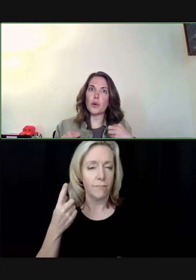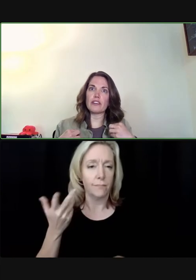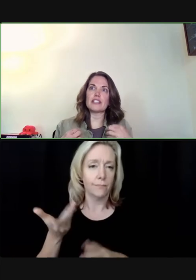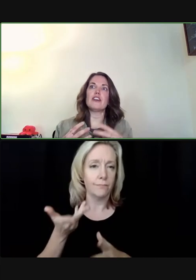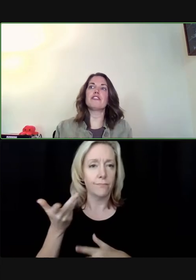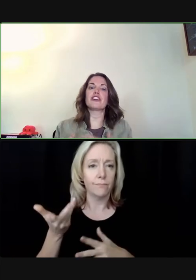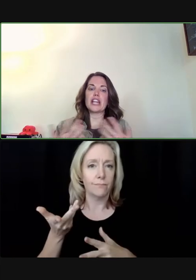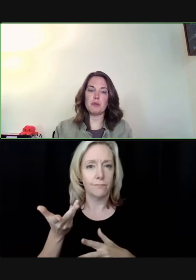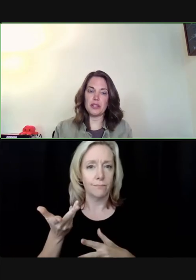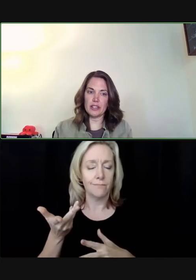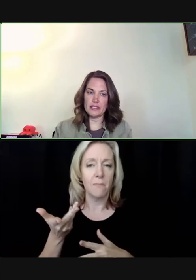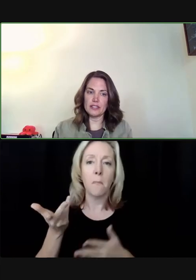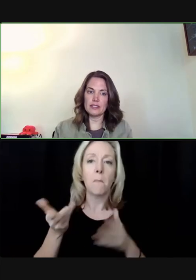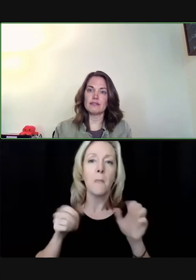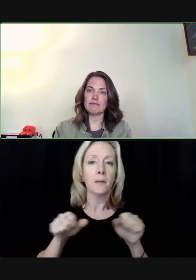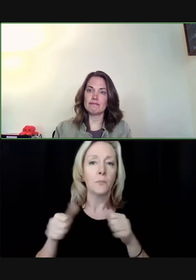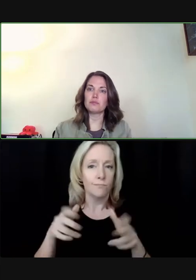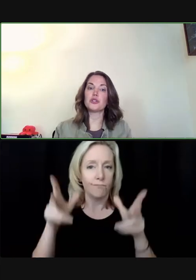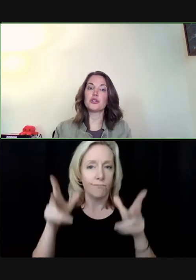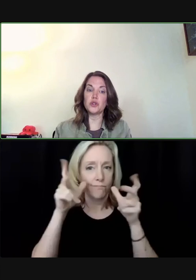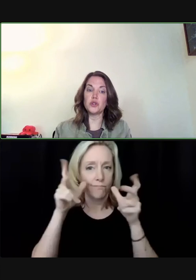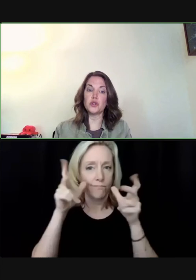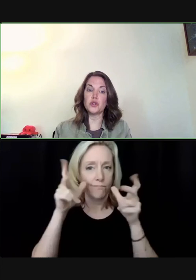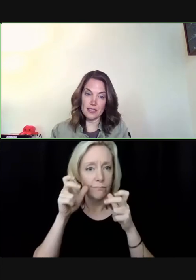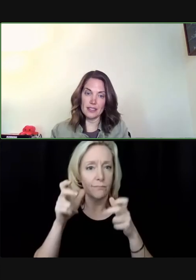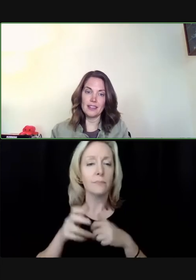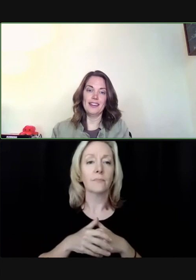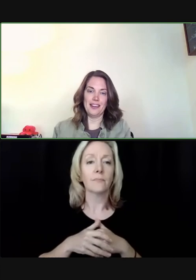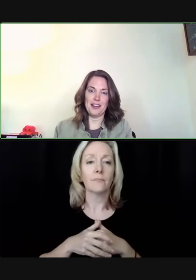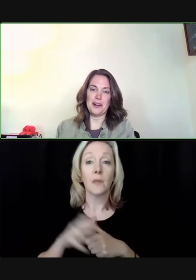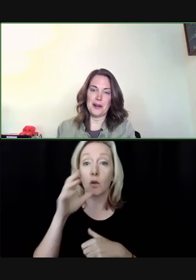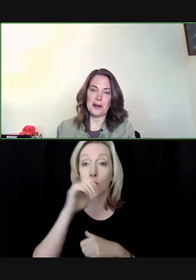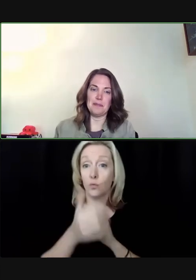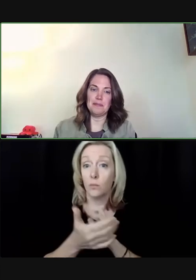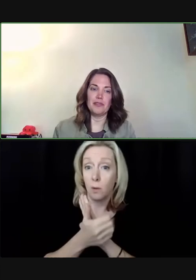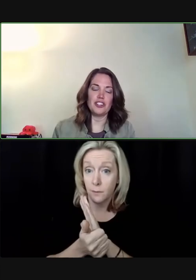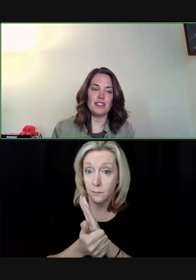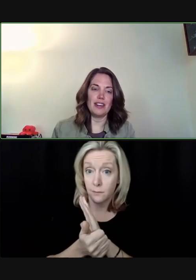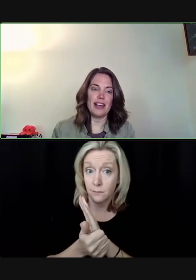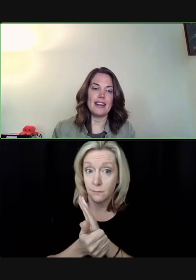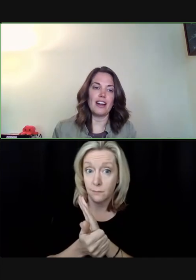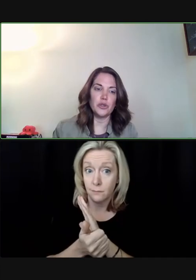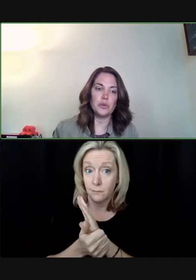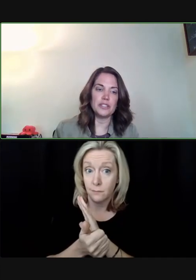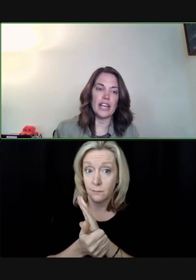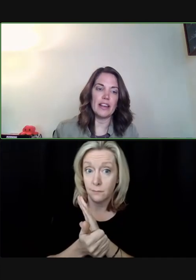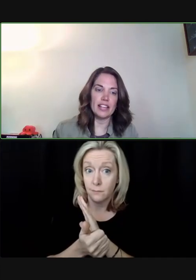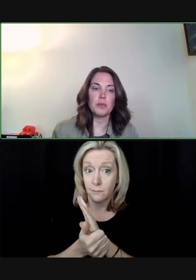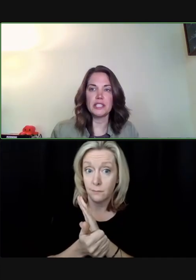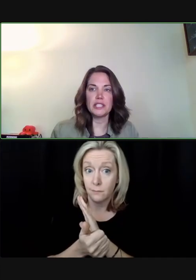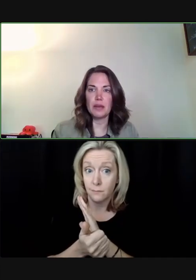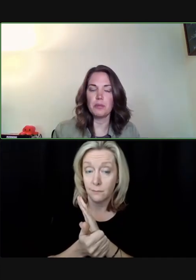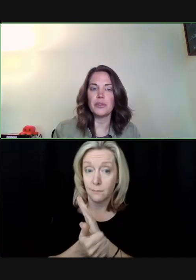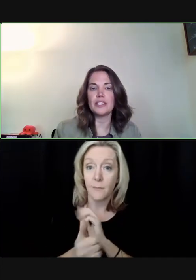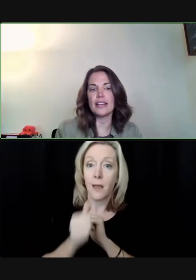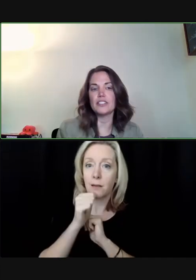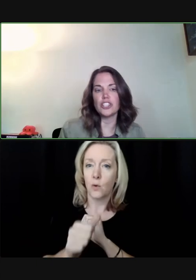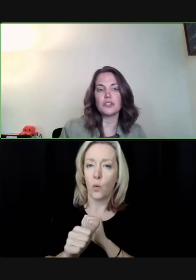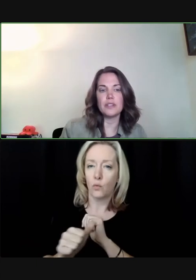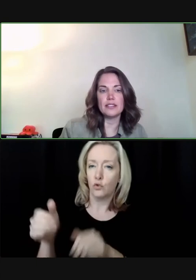our awareness of their capabilities, presume competence, and not use their